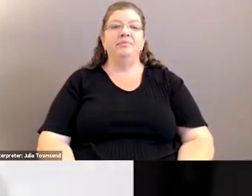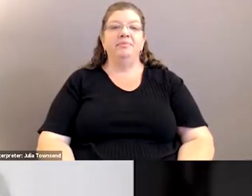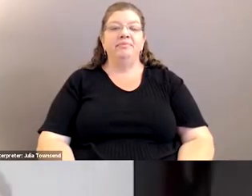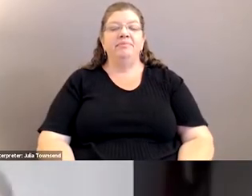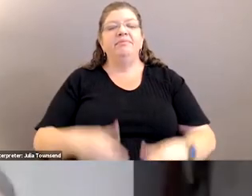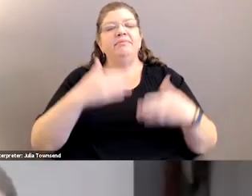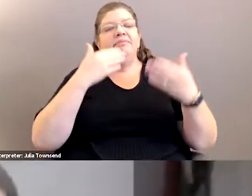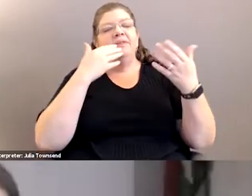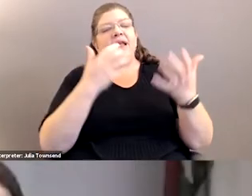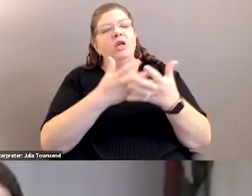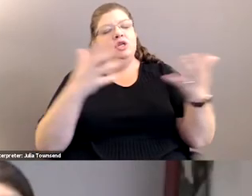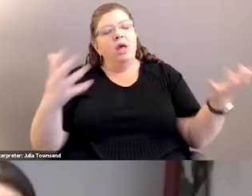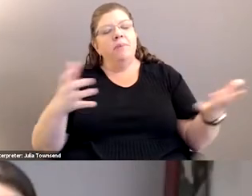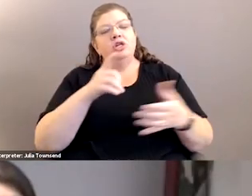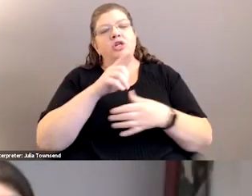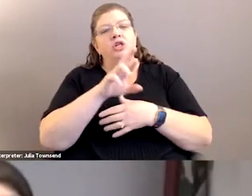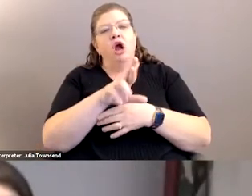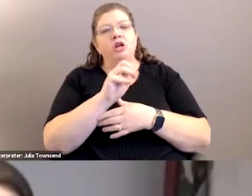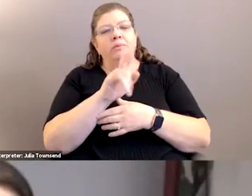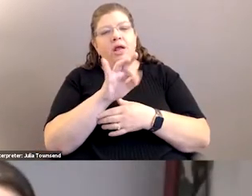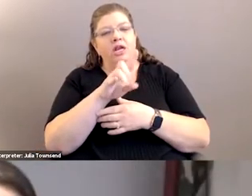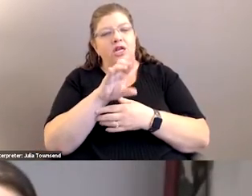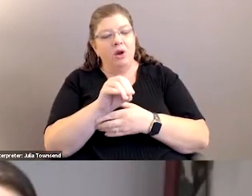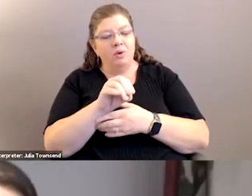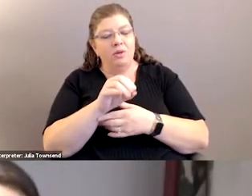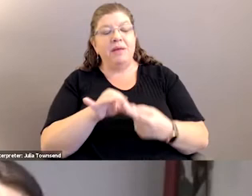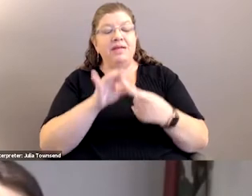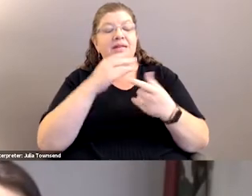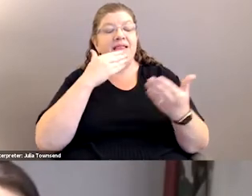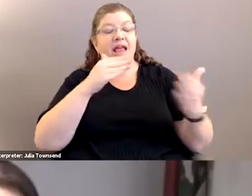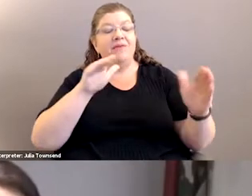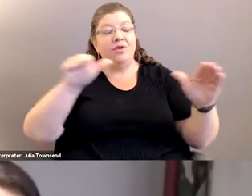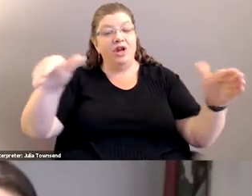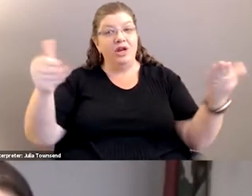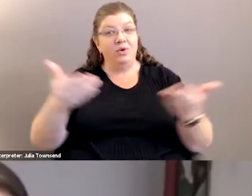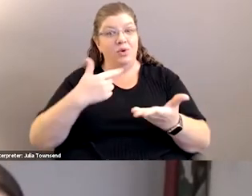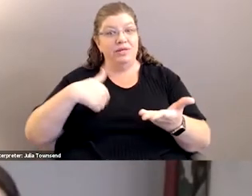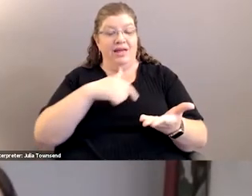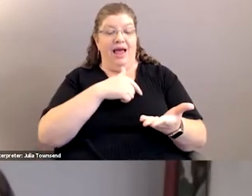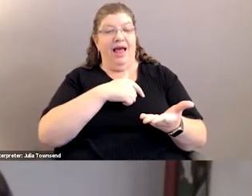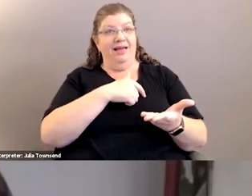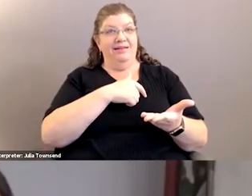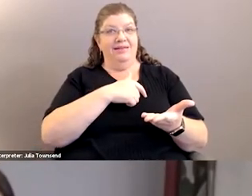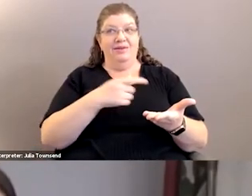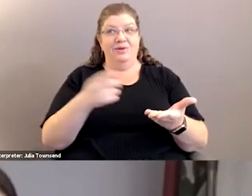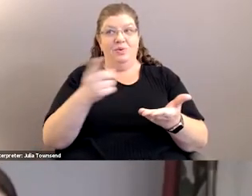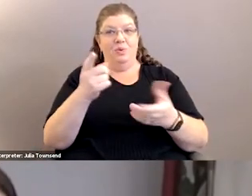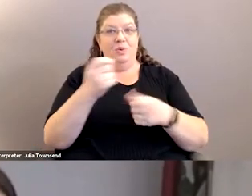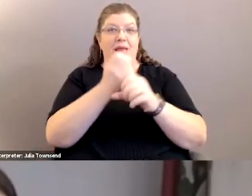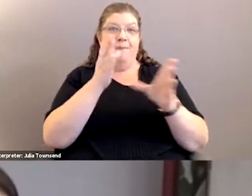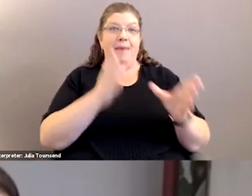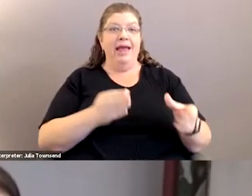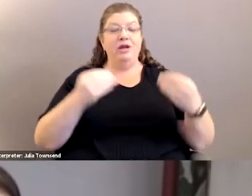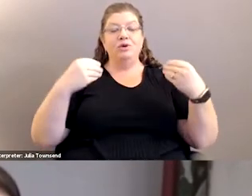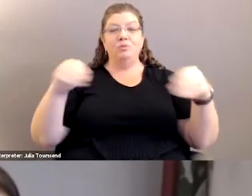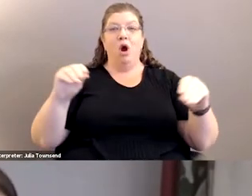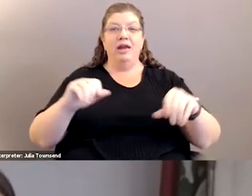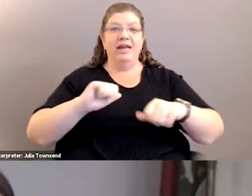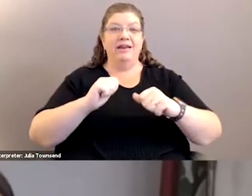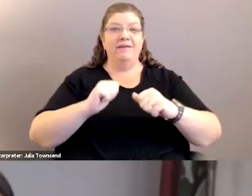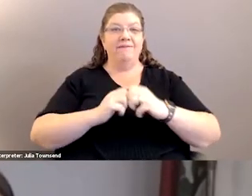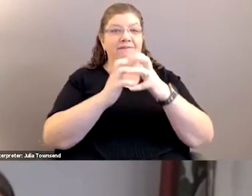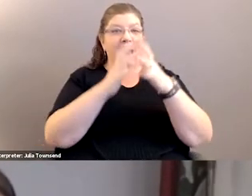thank you so much dr maldonado thank you especially for introducing us to the makers market founders and the